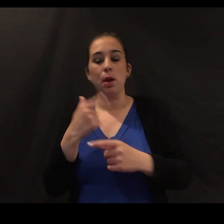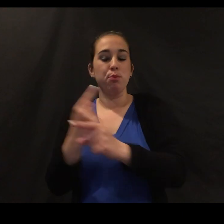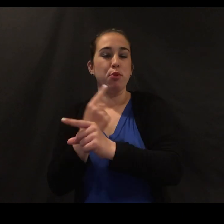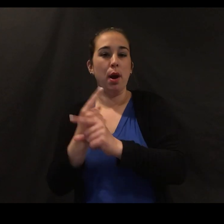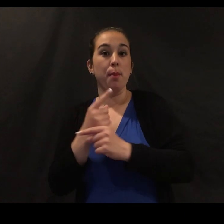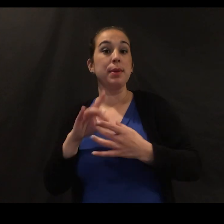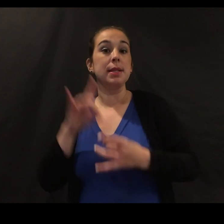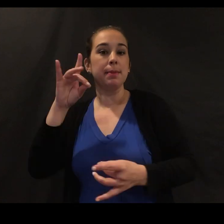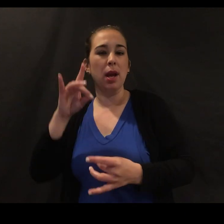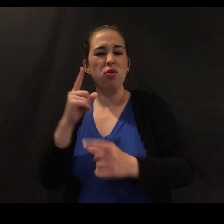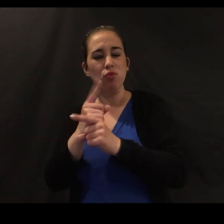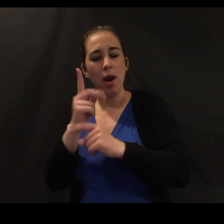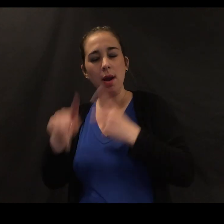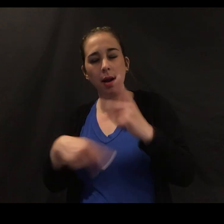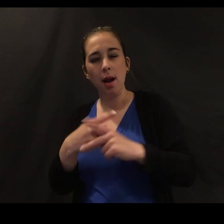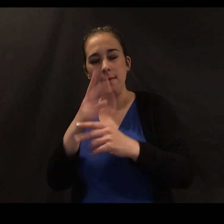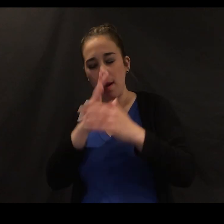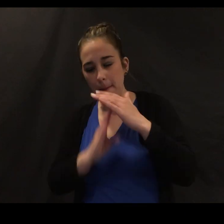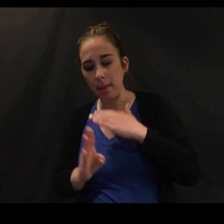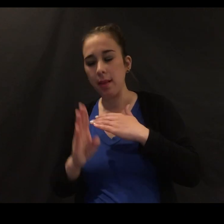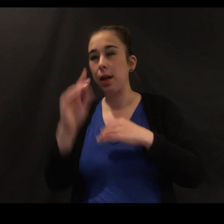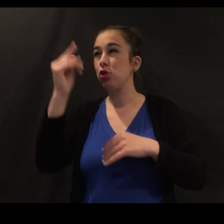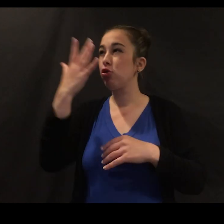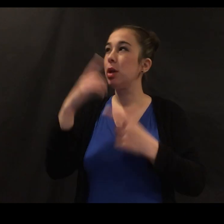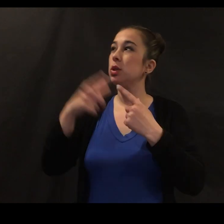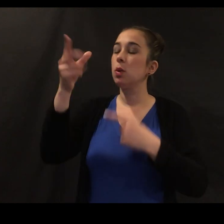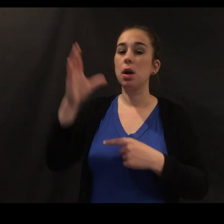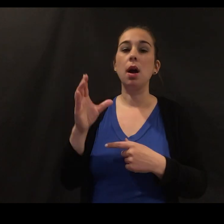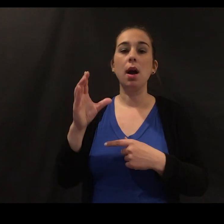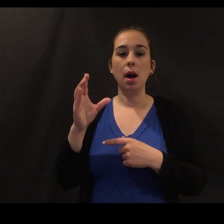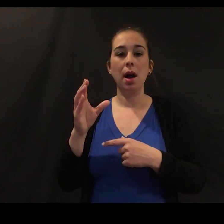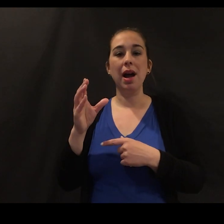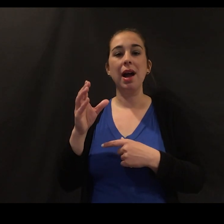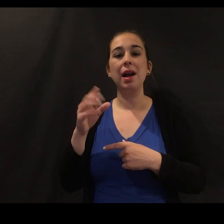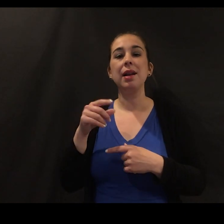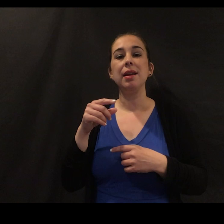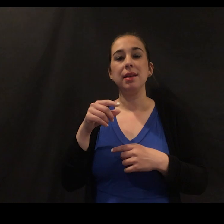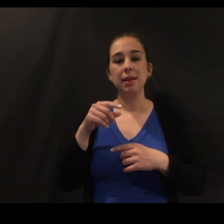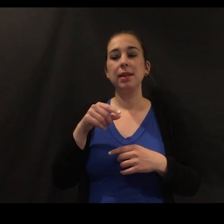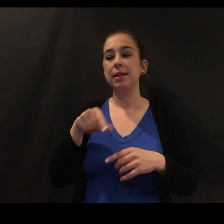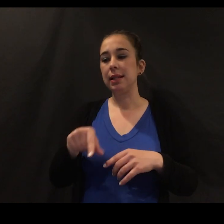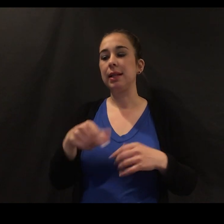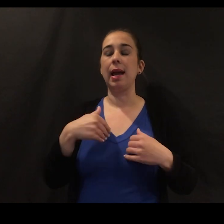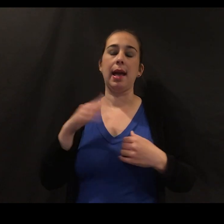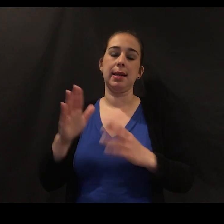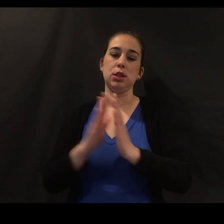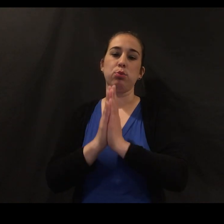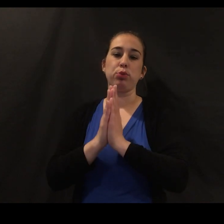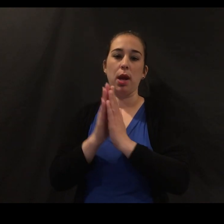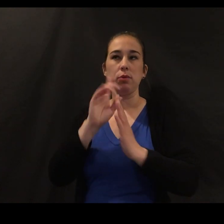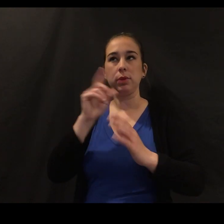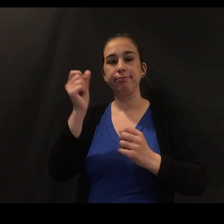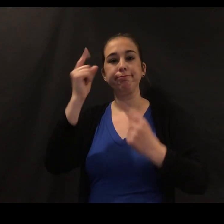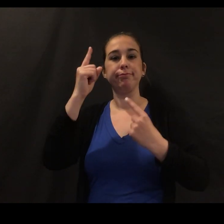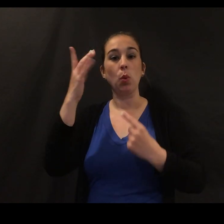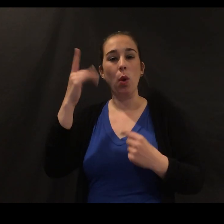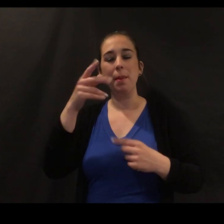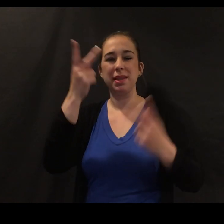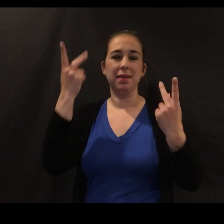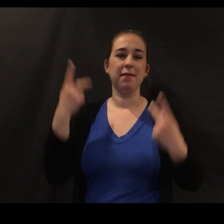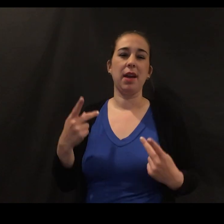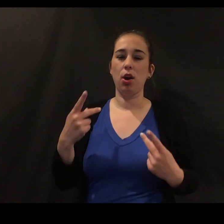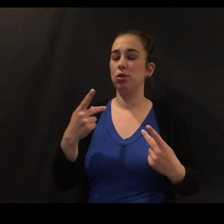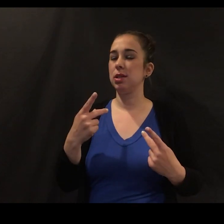humility and grace toward God that went away justified and had his prayers heard. Why? Because the Pharisee was living